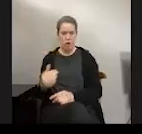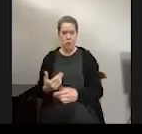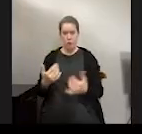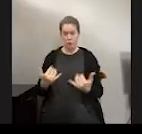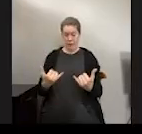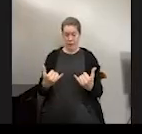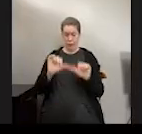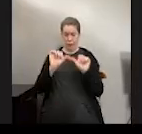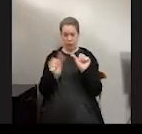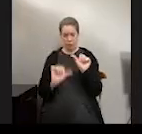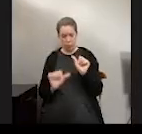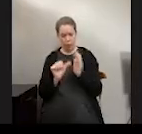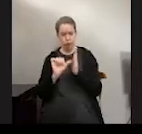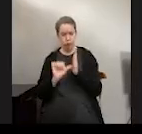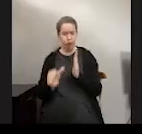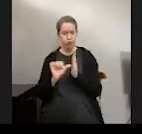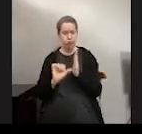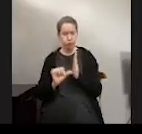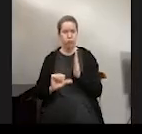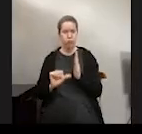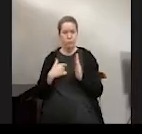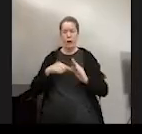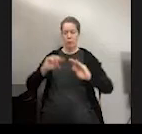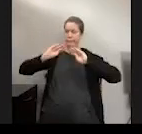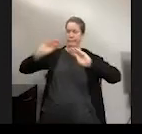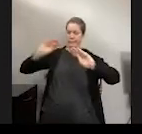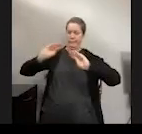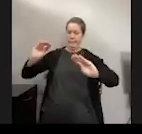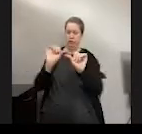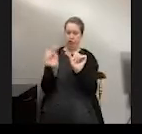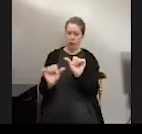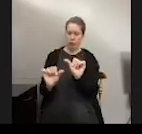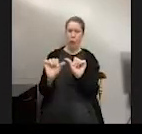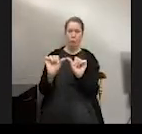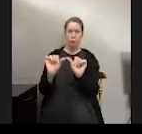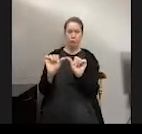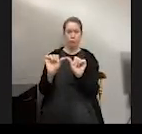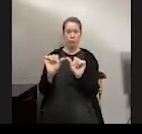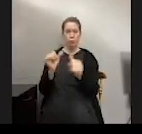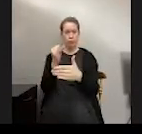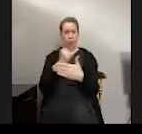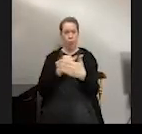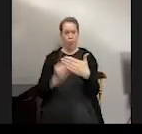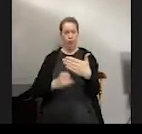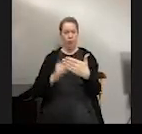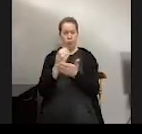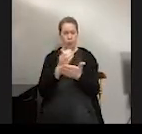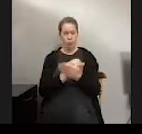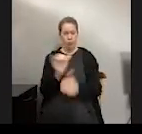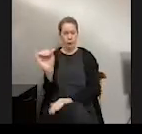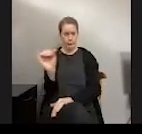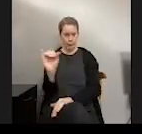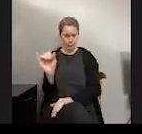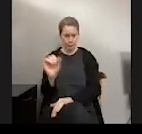I'm also an instructor of sculpting course through Workman Arts, and